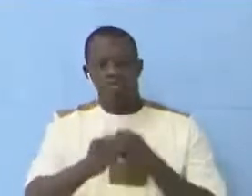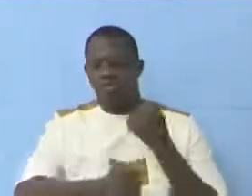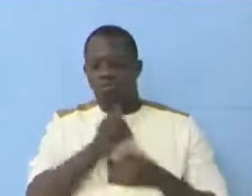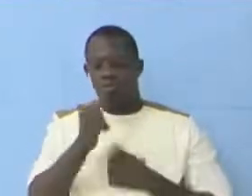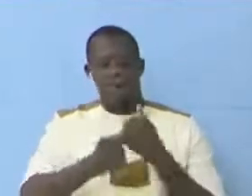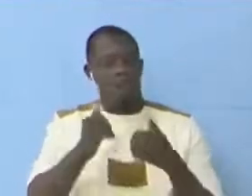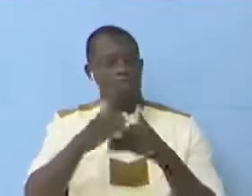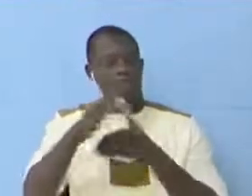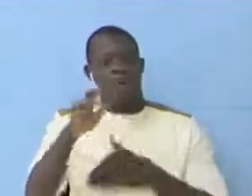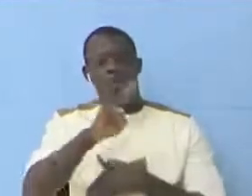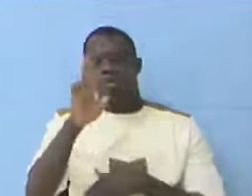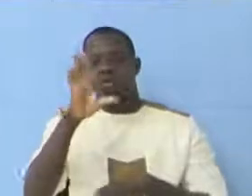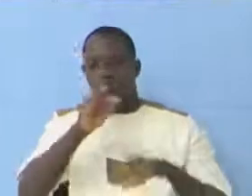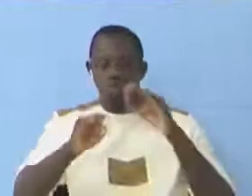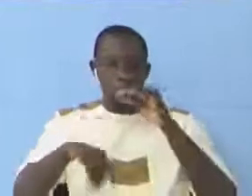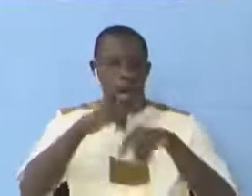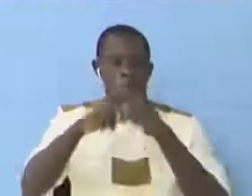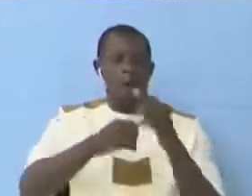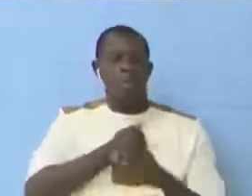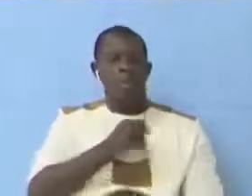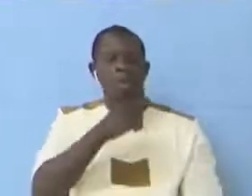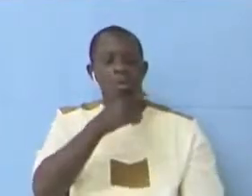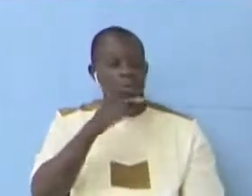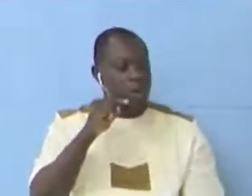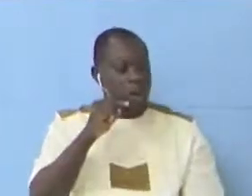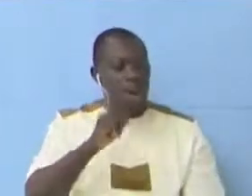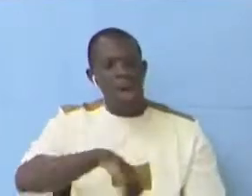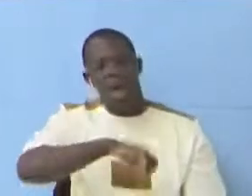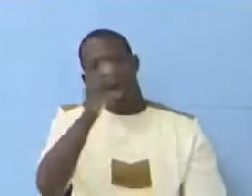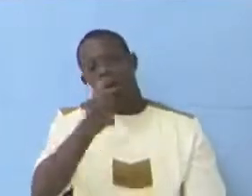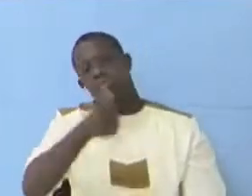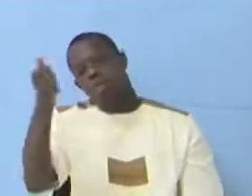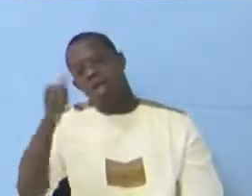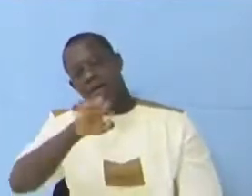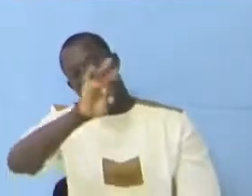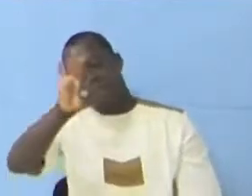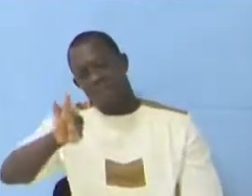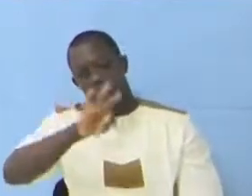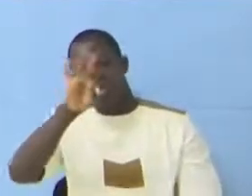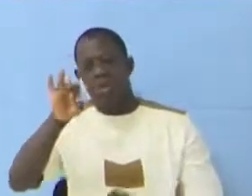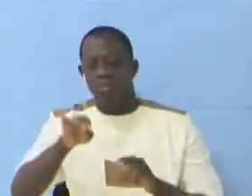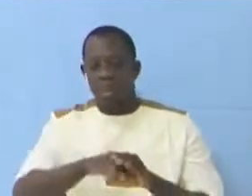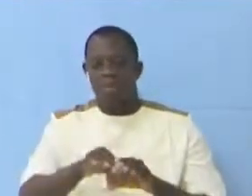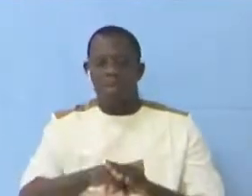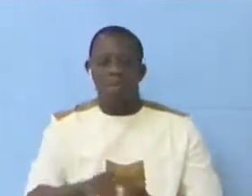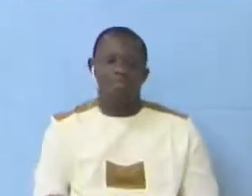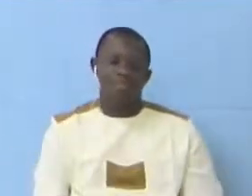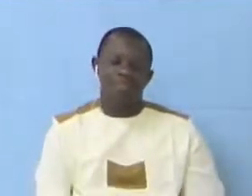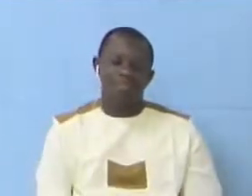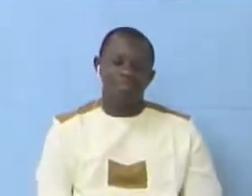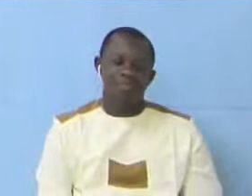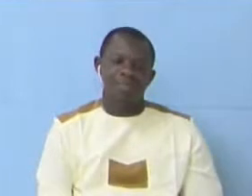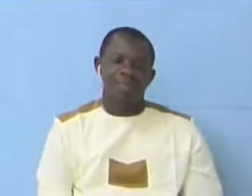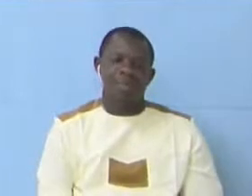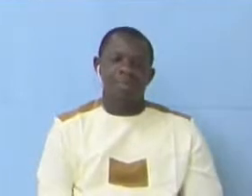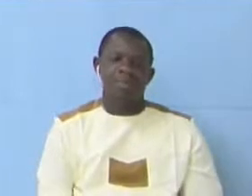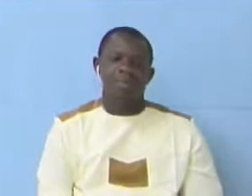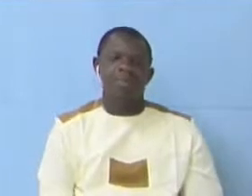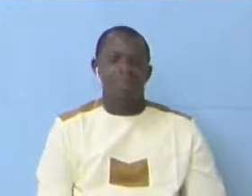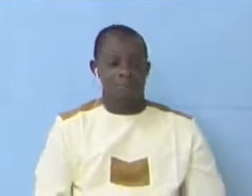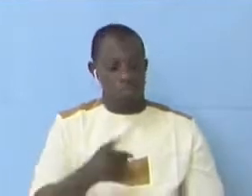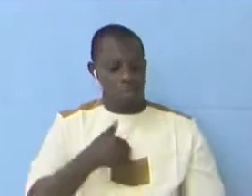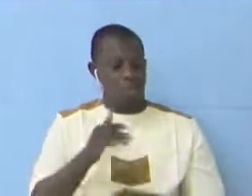na leen Not to bu baax talk a baax. about my mom waxuma and nag the extended family. rax sa dolli nag suma yaay ak ñeneen ñi nga xam ne ay mbokk I lañu. was the sole